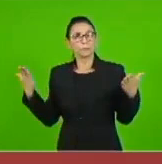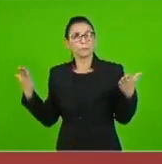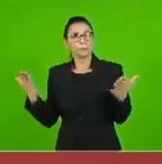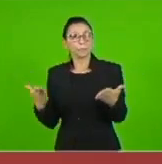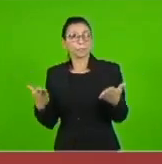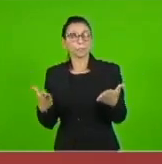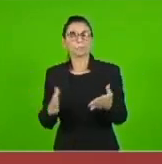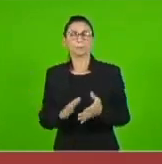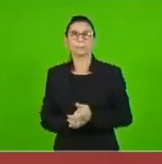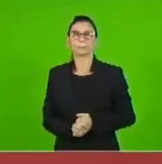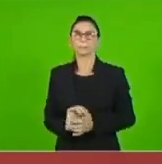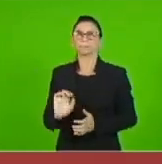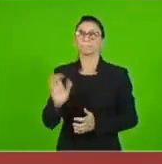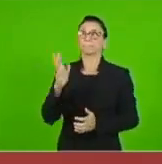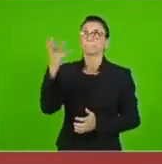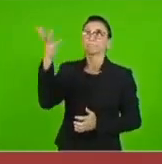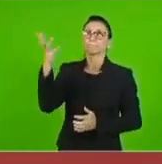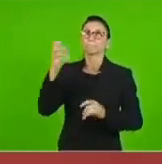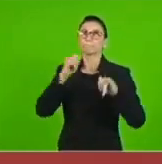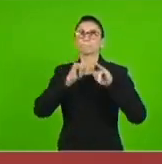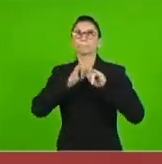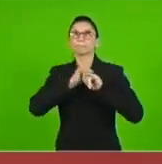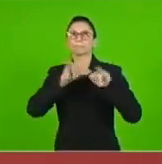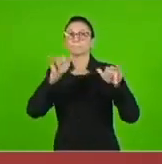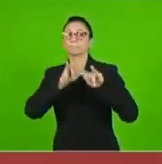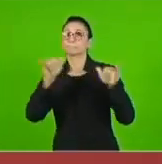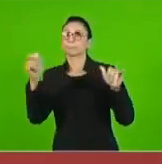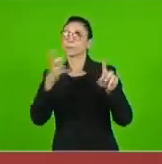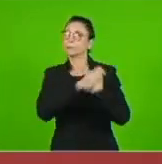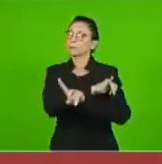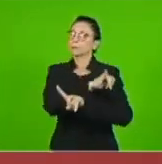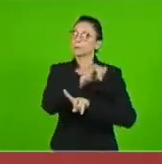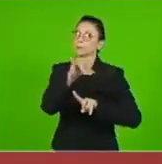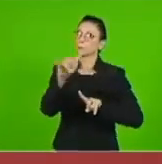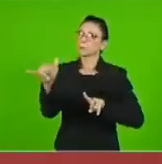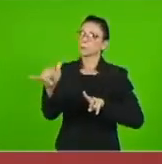days, the signs and prophetic